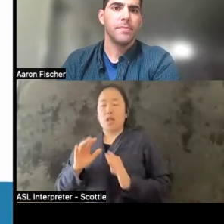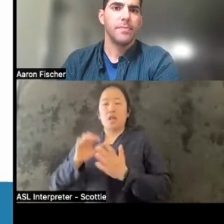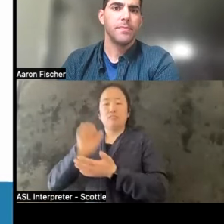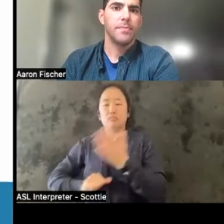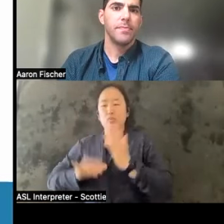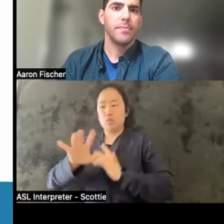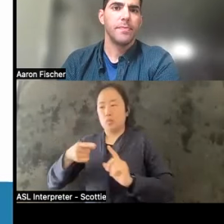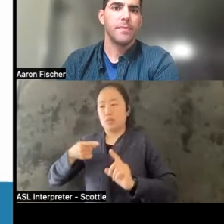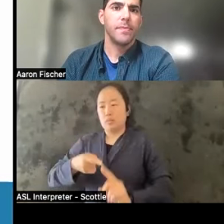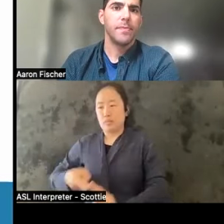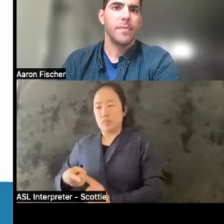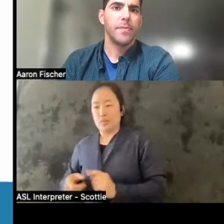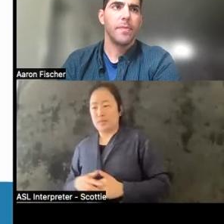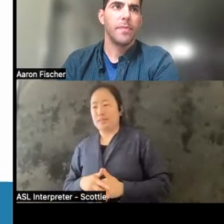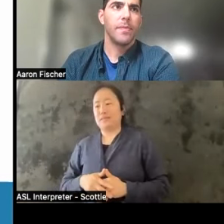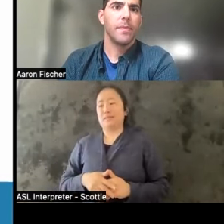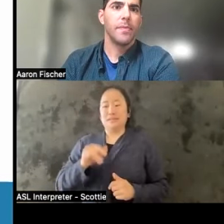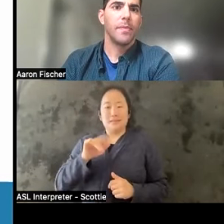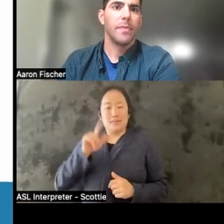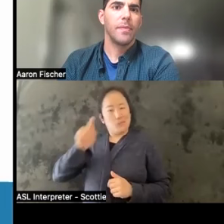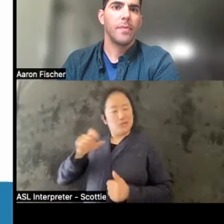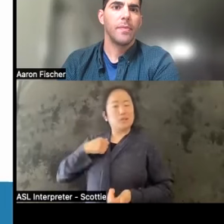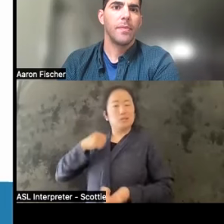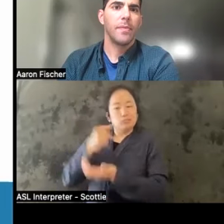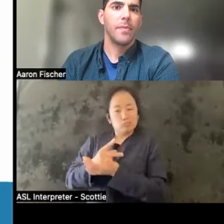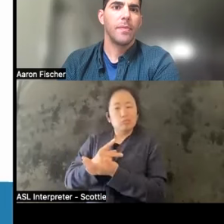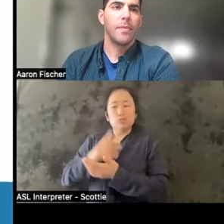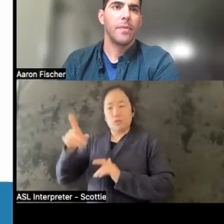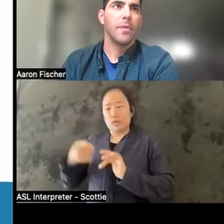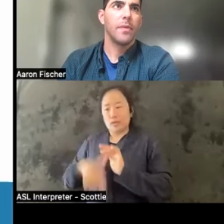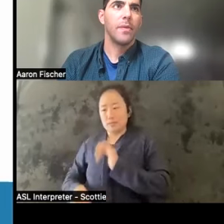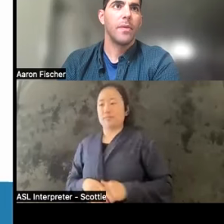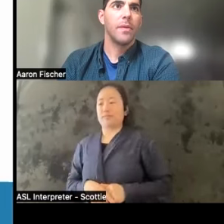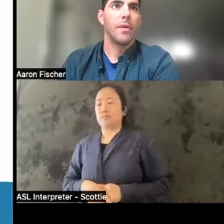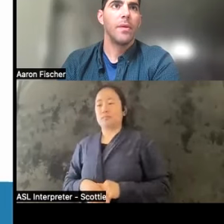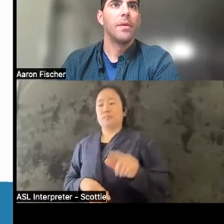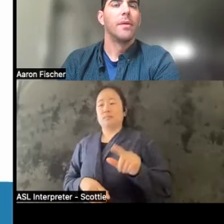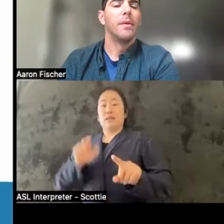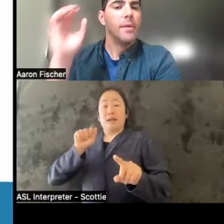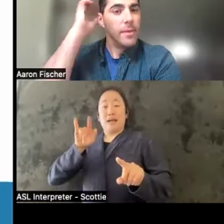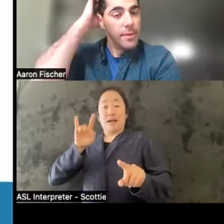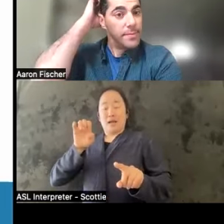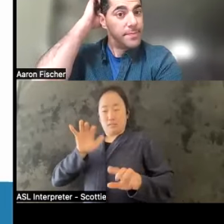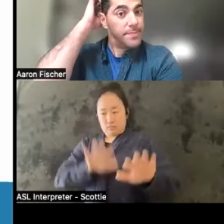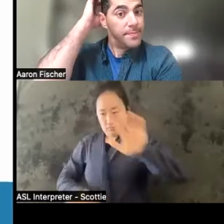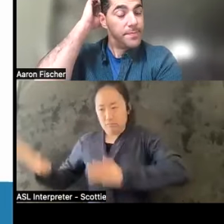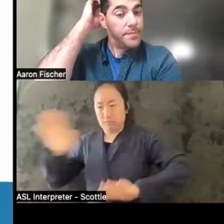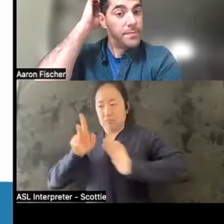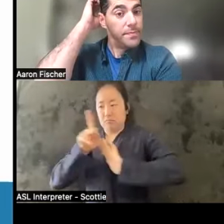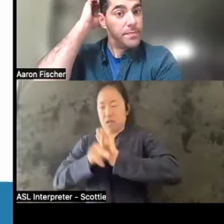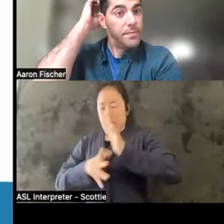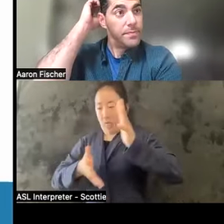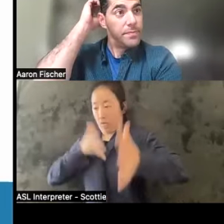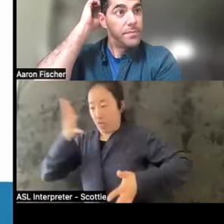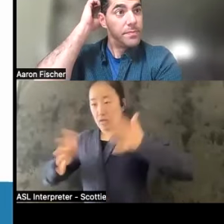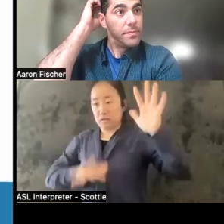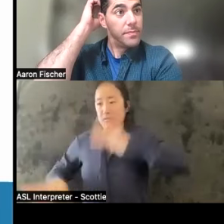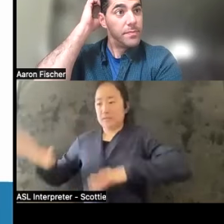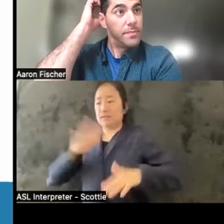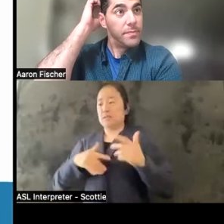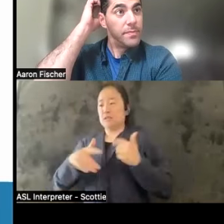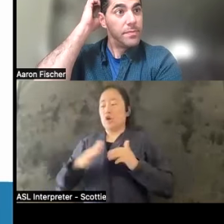shifts. Last week, she had points deducted for calling out sick for 2 shifts and lost her full pay for those shifts.